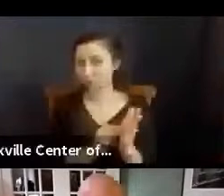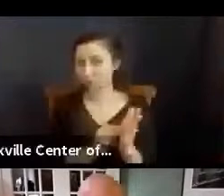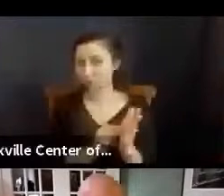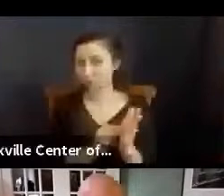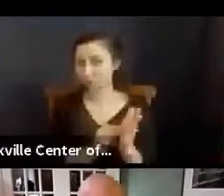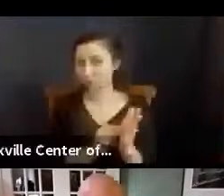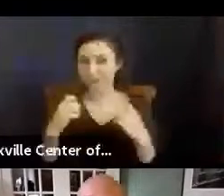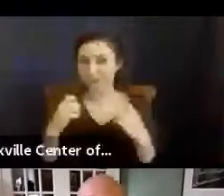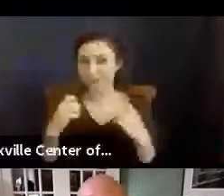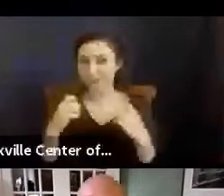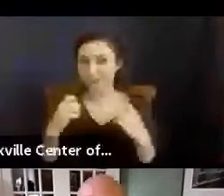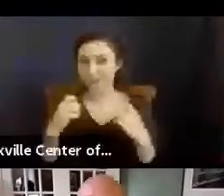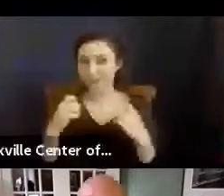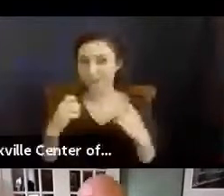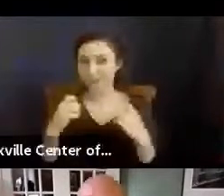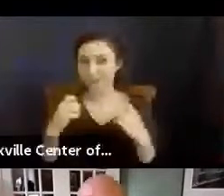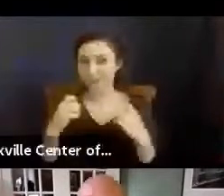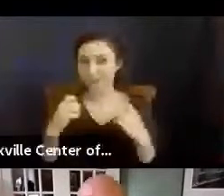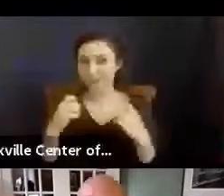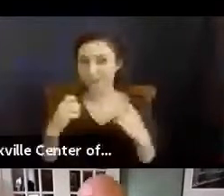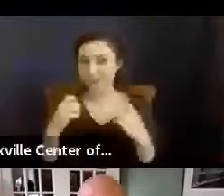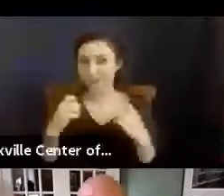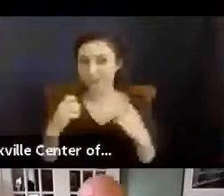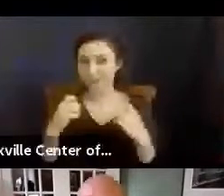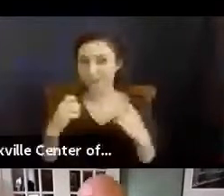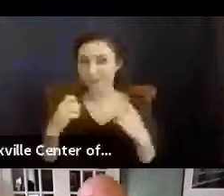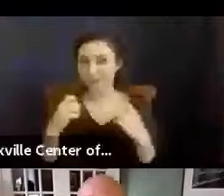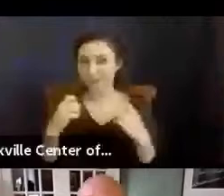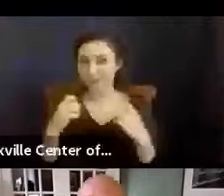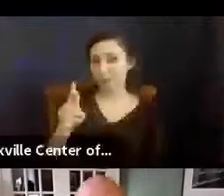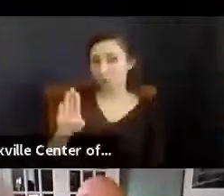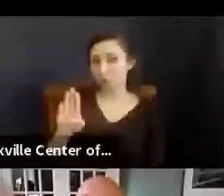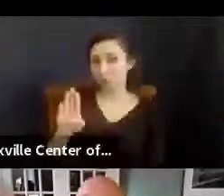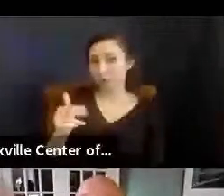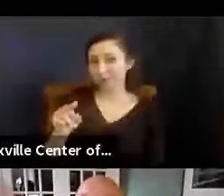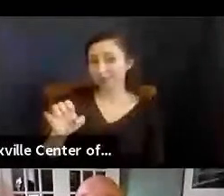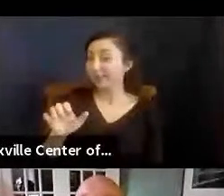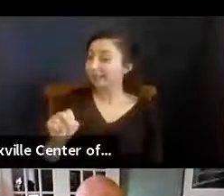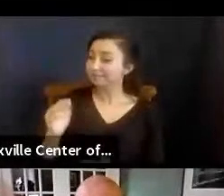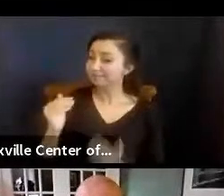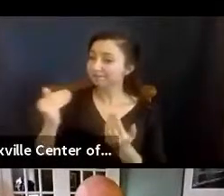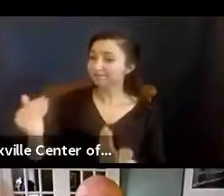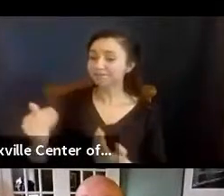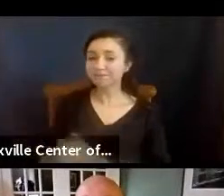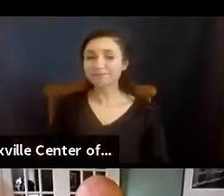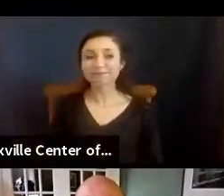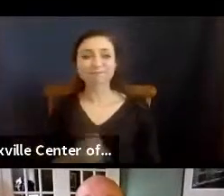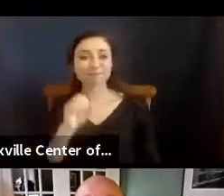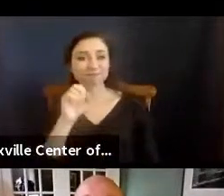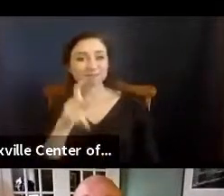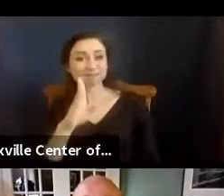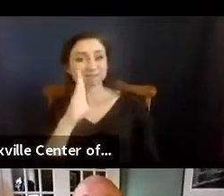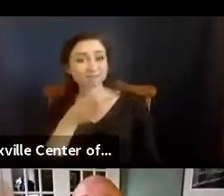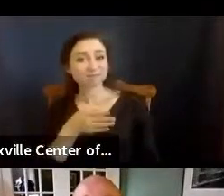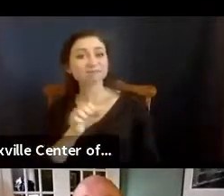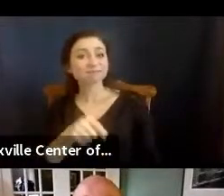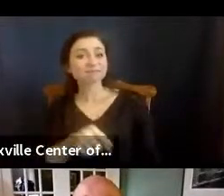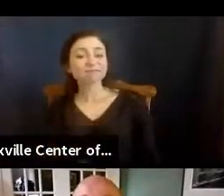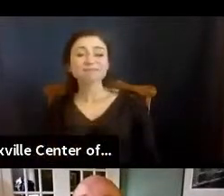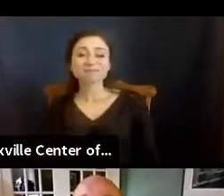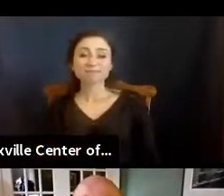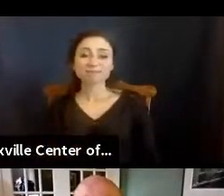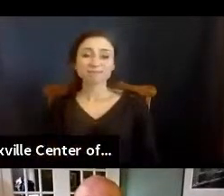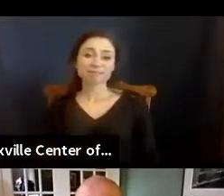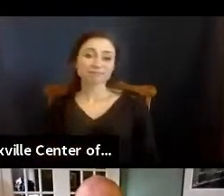benchmark presentation by Dr. Buchanan. So Dr. Buchanan, if you will help us with that, please. Thank you. I will.